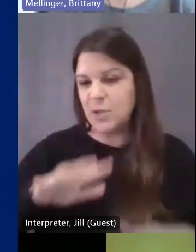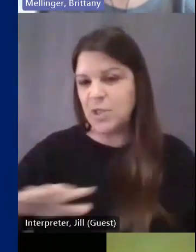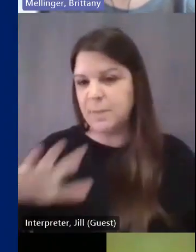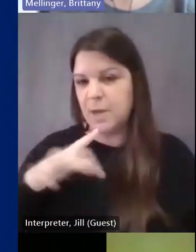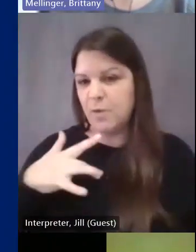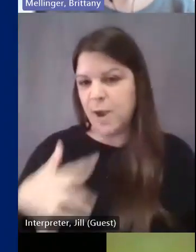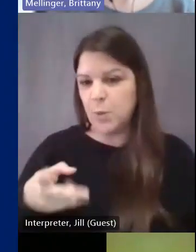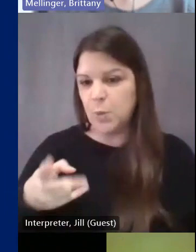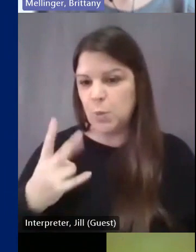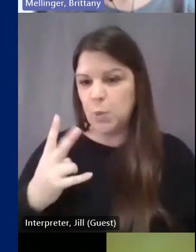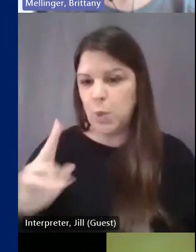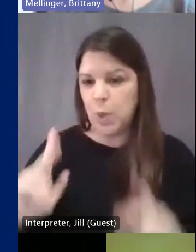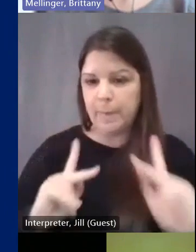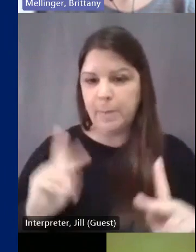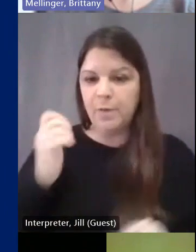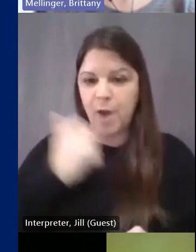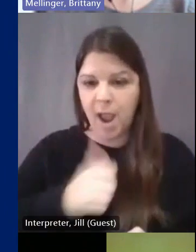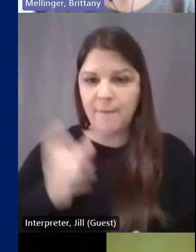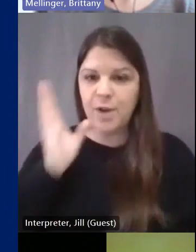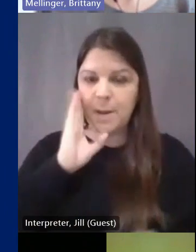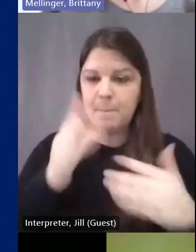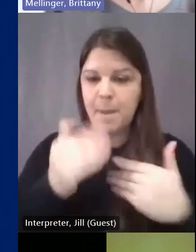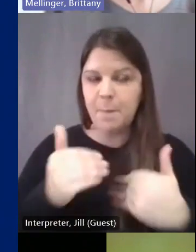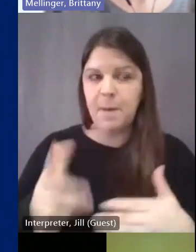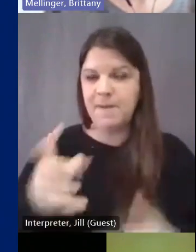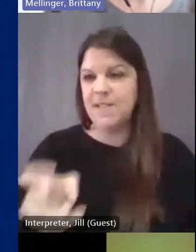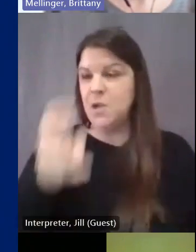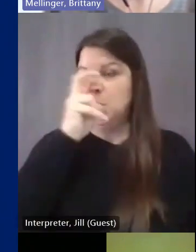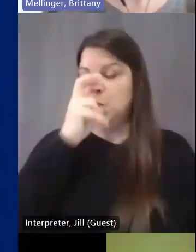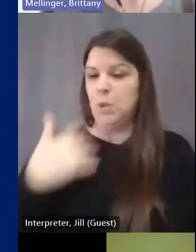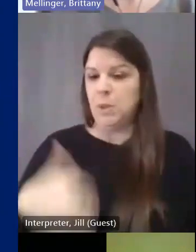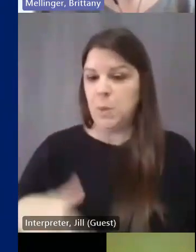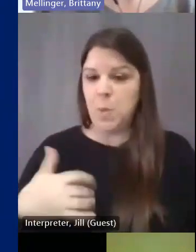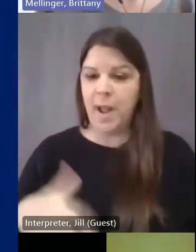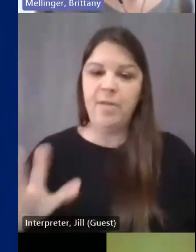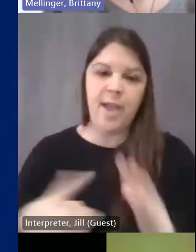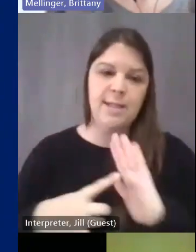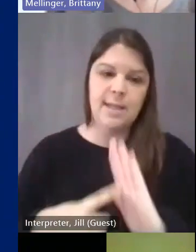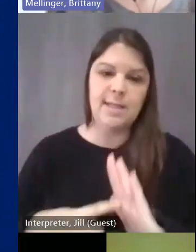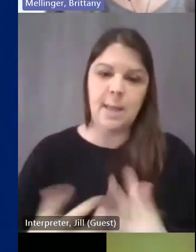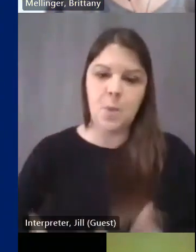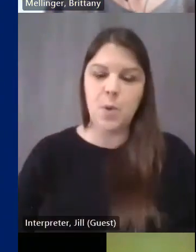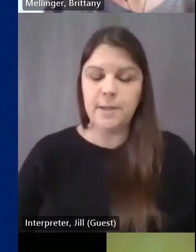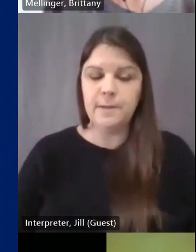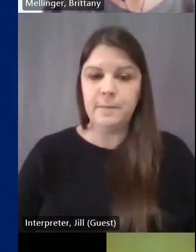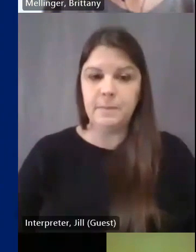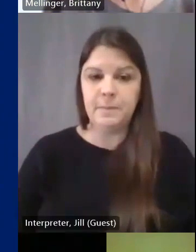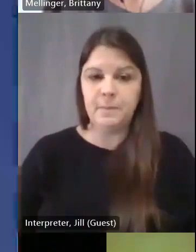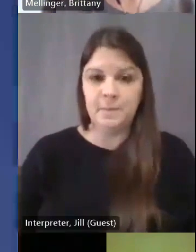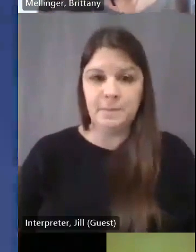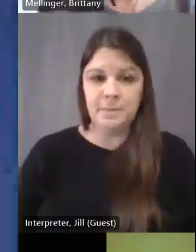2 people per bedroom. But if it's overly restrictive, that could be an example of disparate impact.